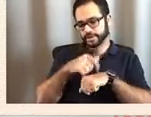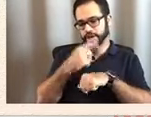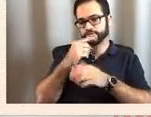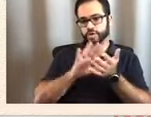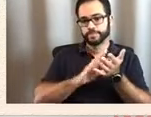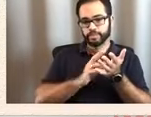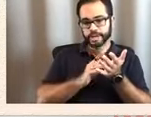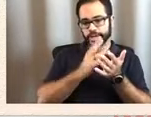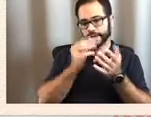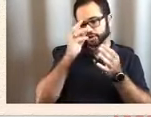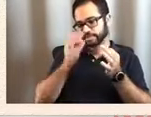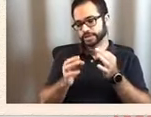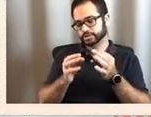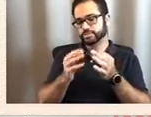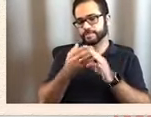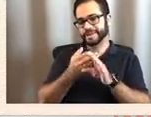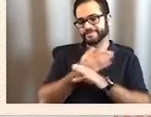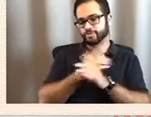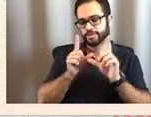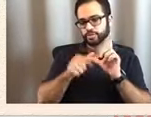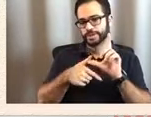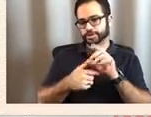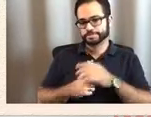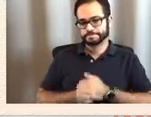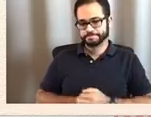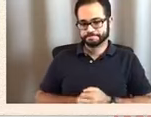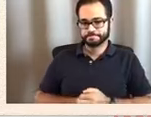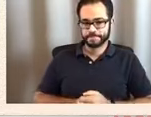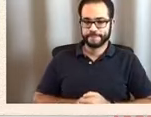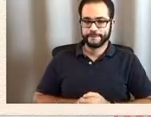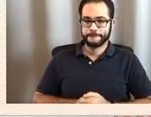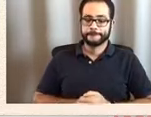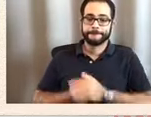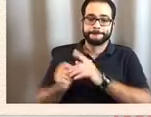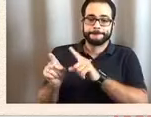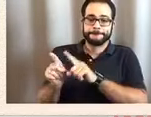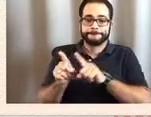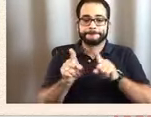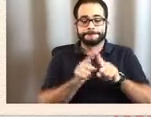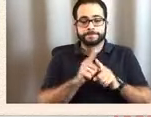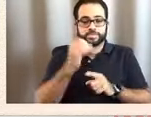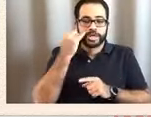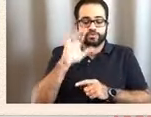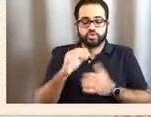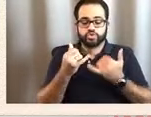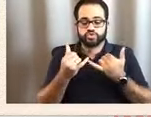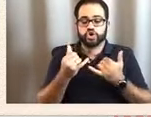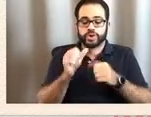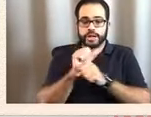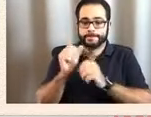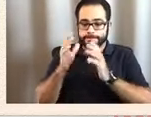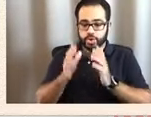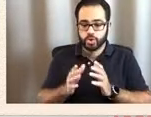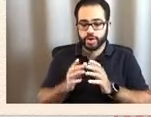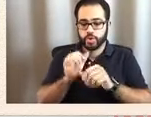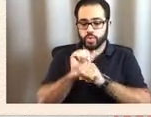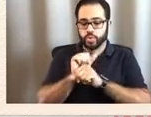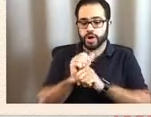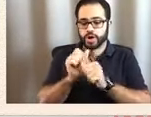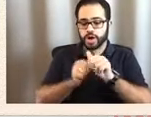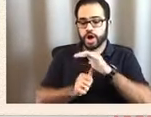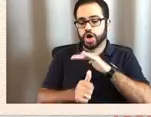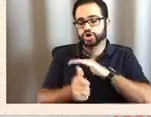made before their expiration date. Also, if your current employee working under a prior Clearinghouse screening